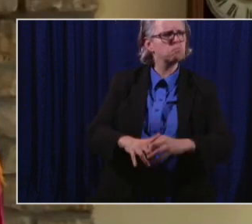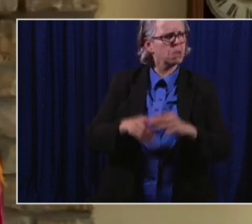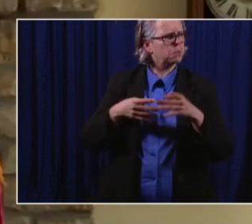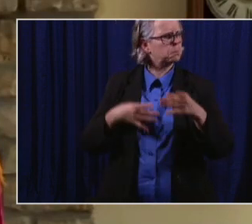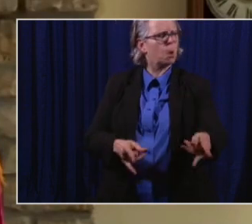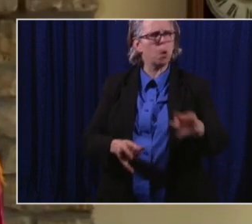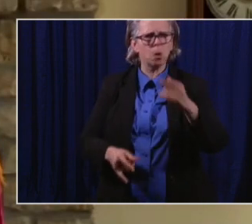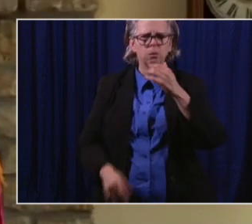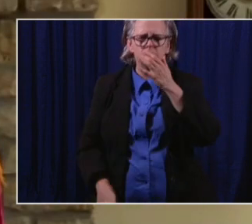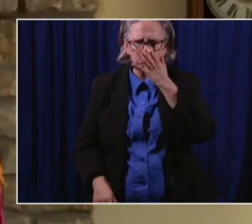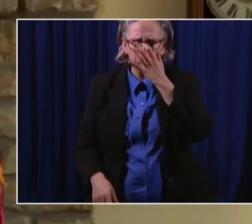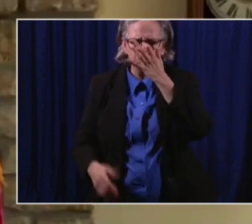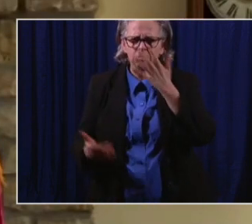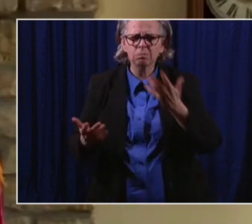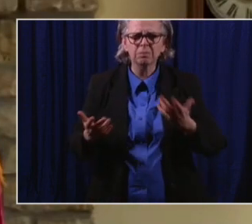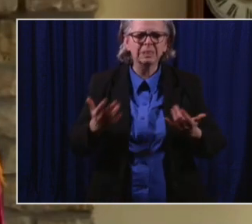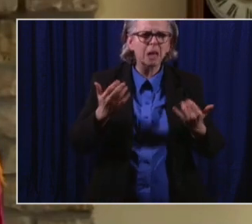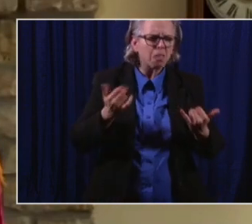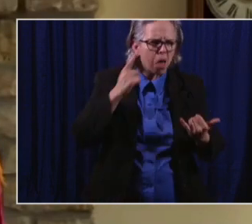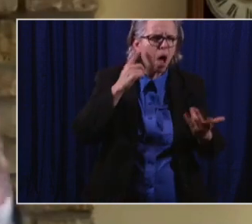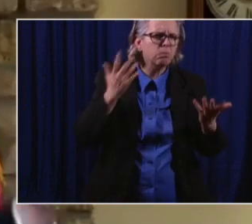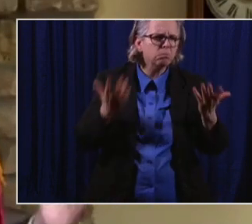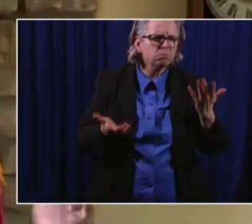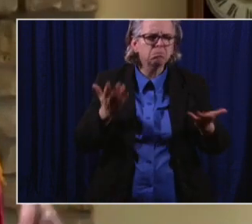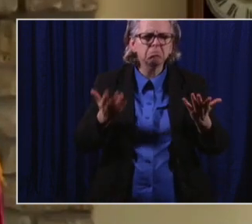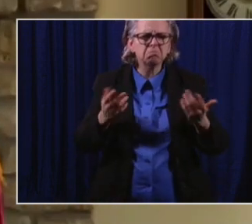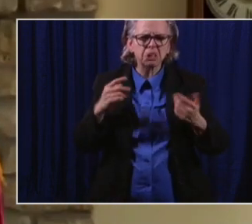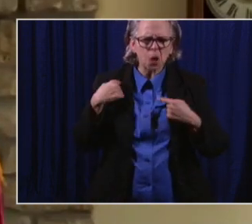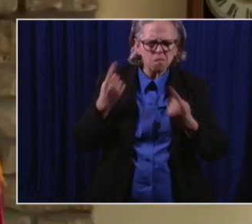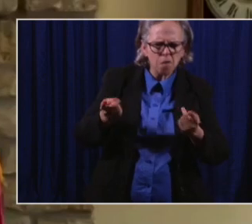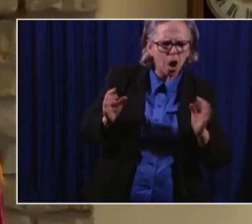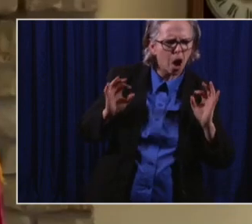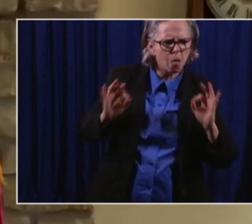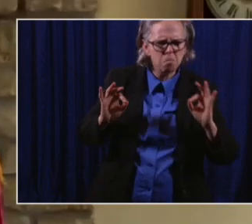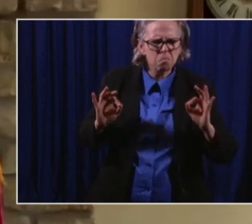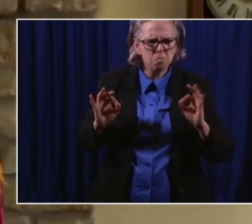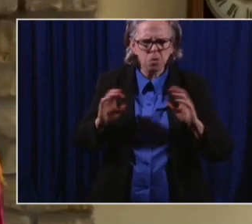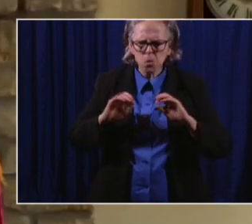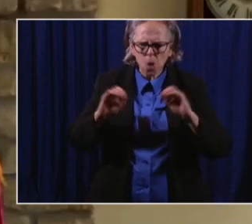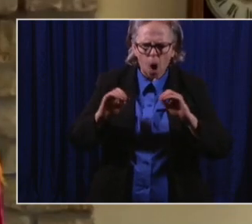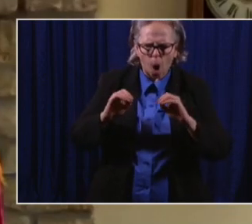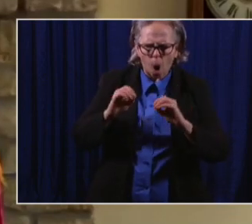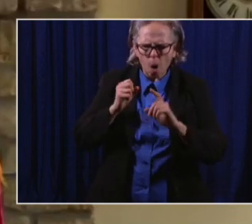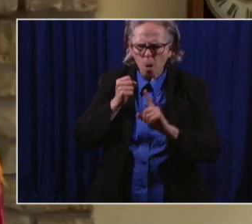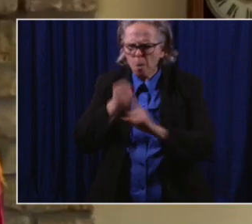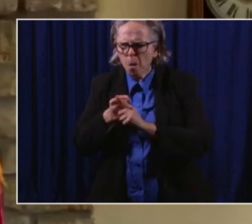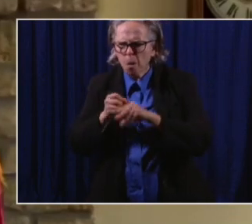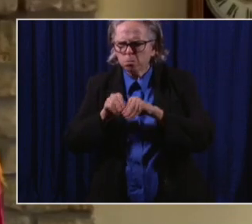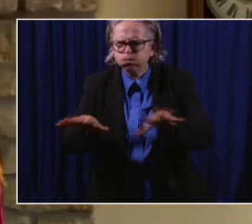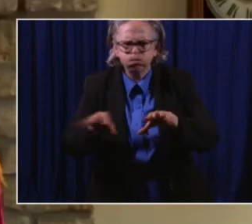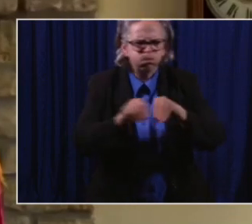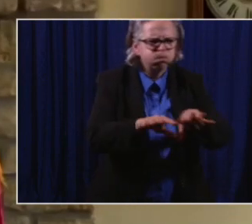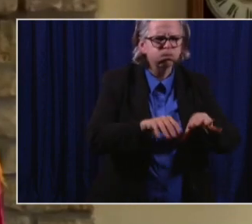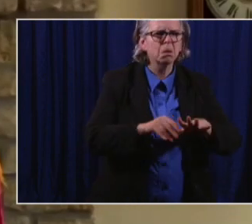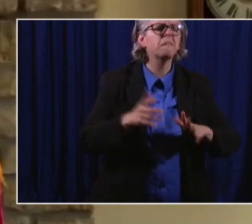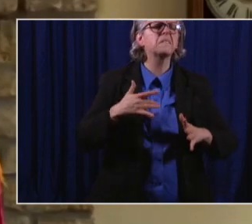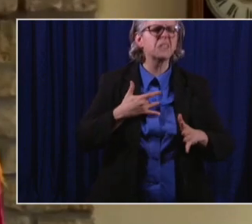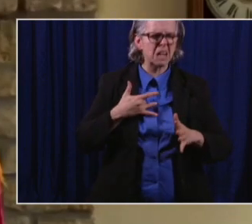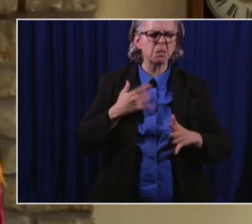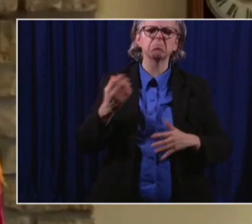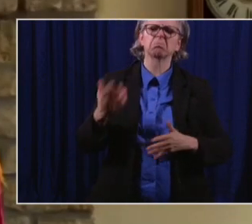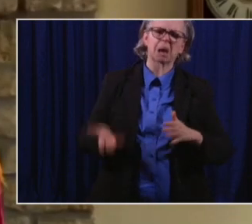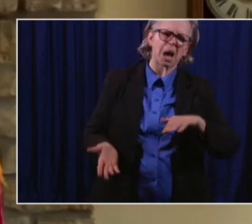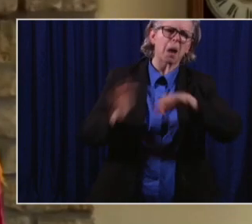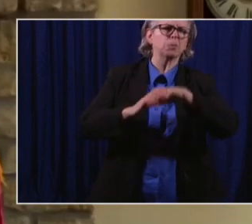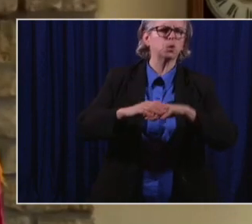that doubling that, spreading it out all over the stadium would still allow enough room. Could